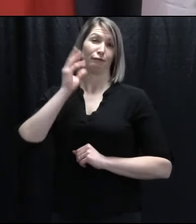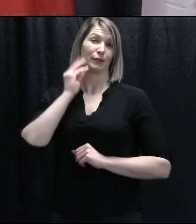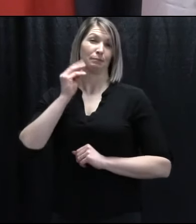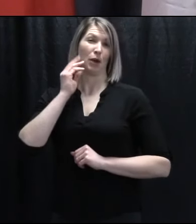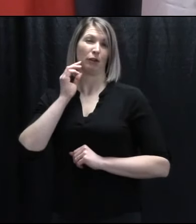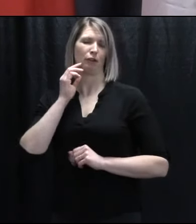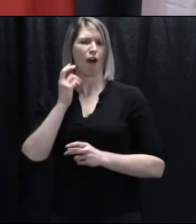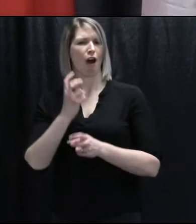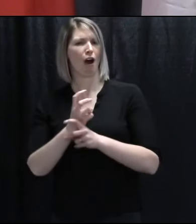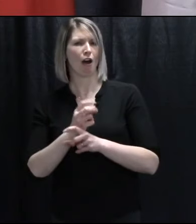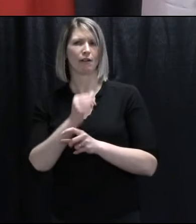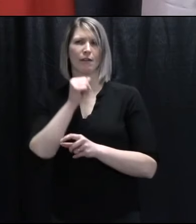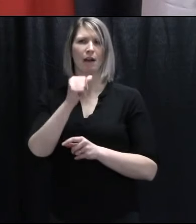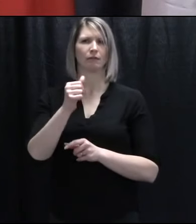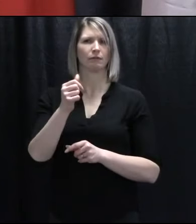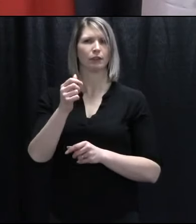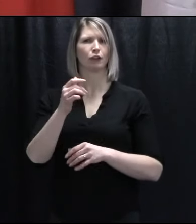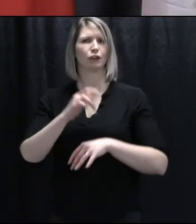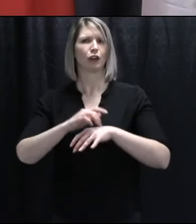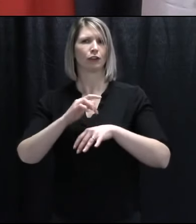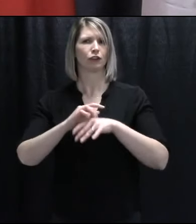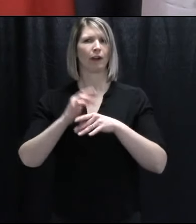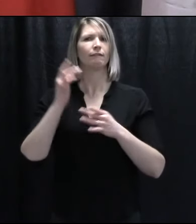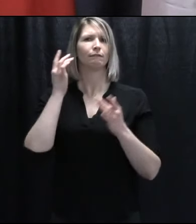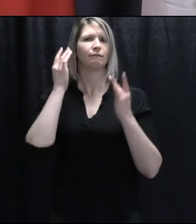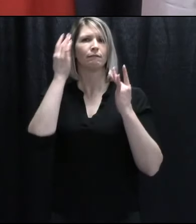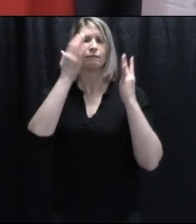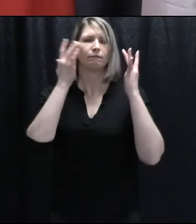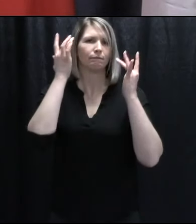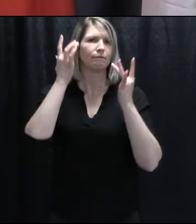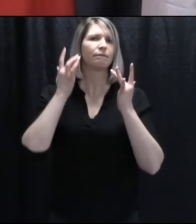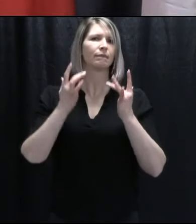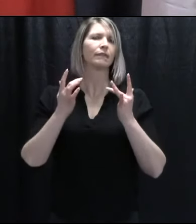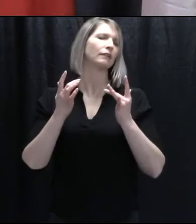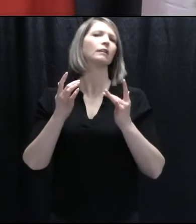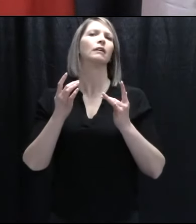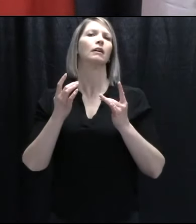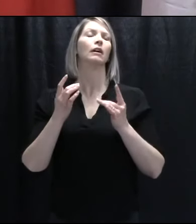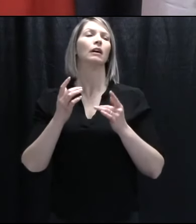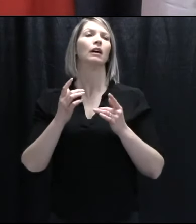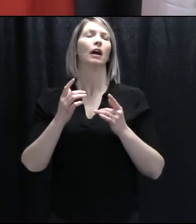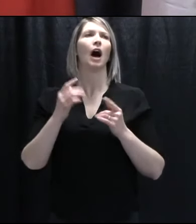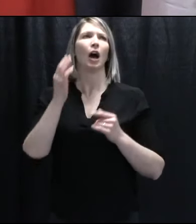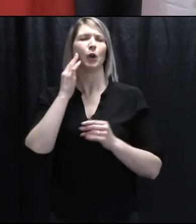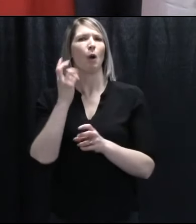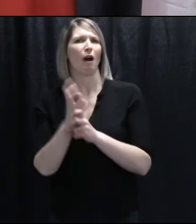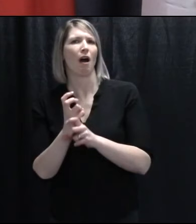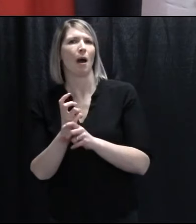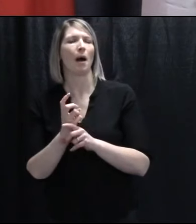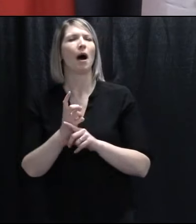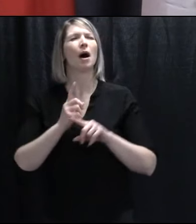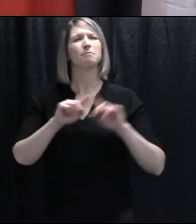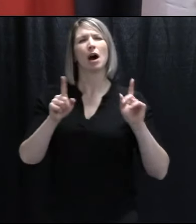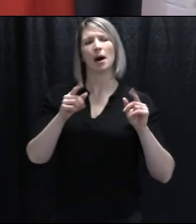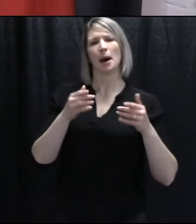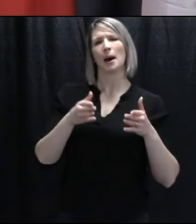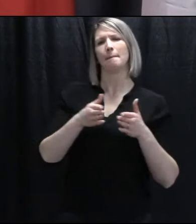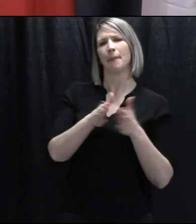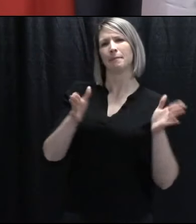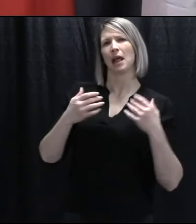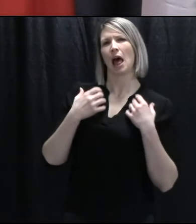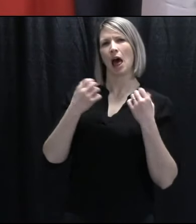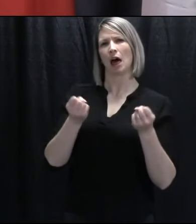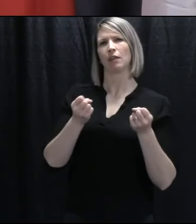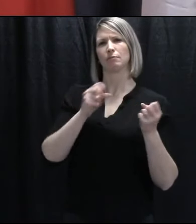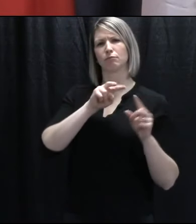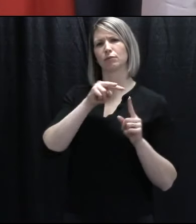If that happens to be the case for someone, from a public health perspective, do you think it's advisable for people in